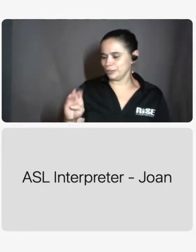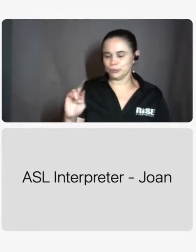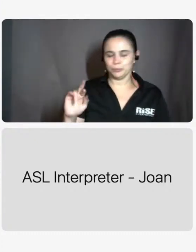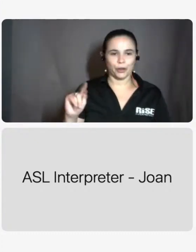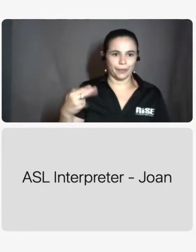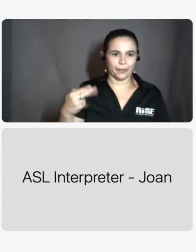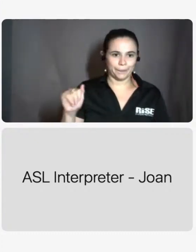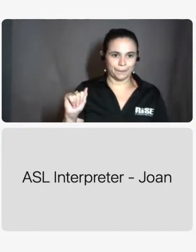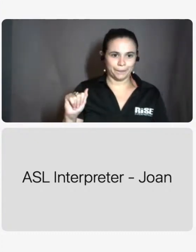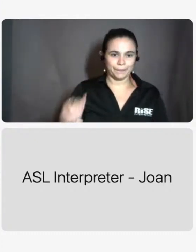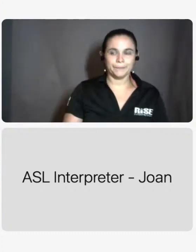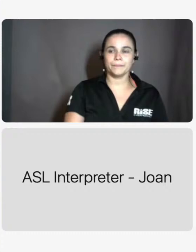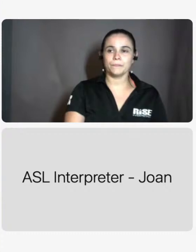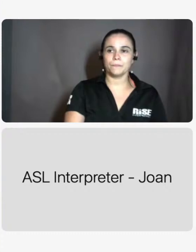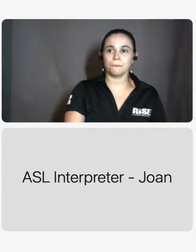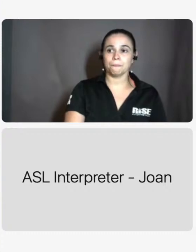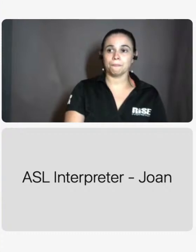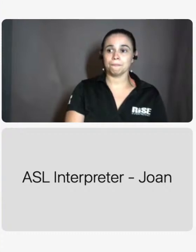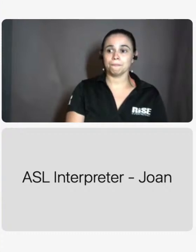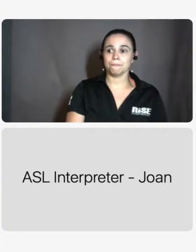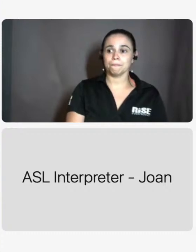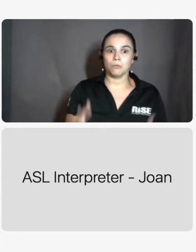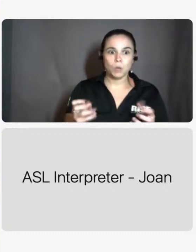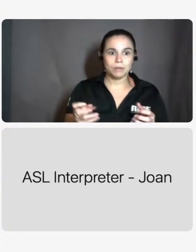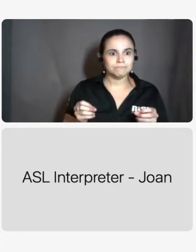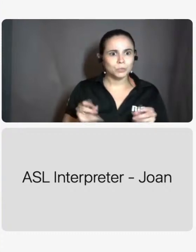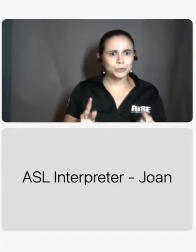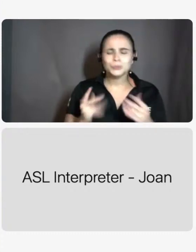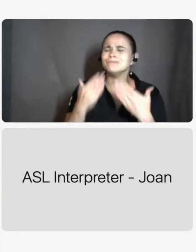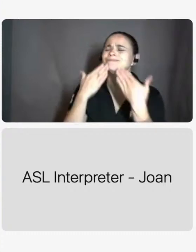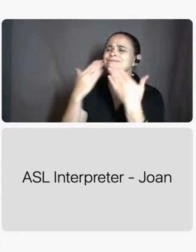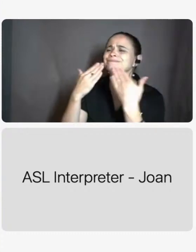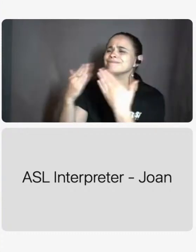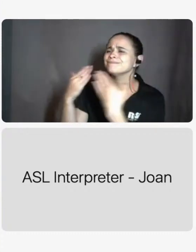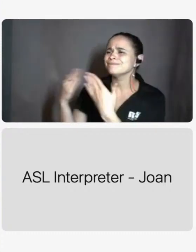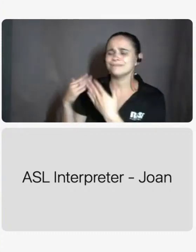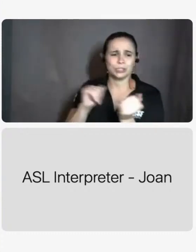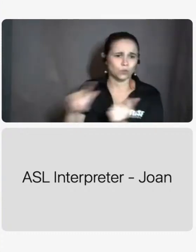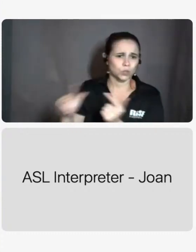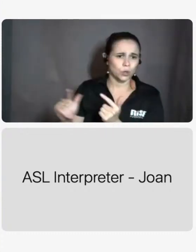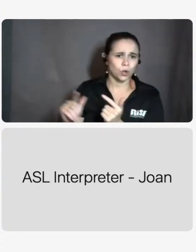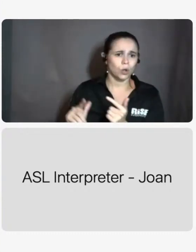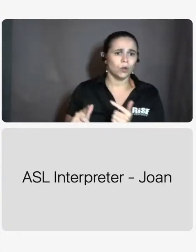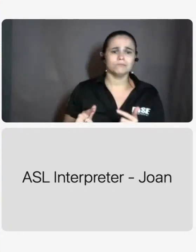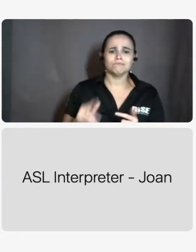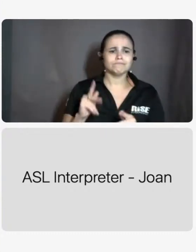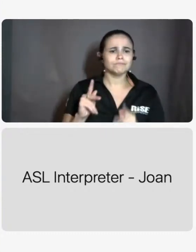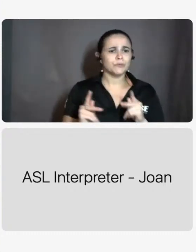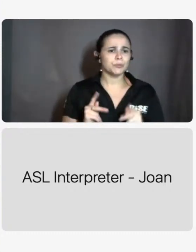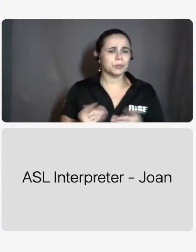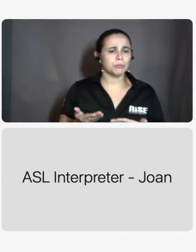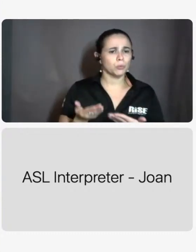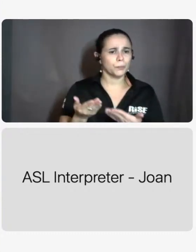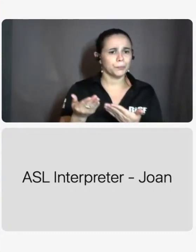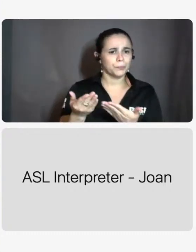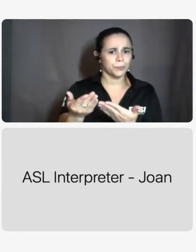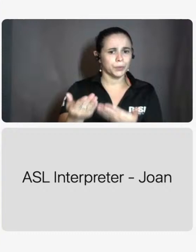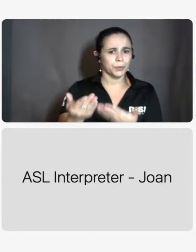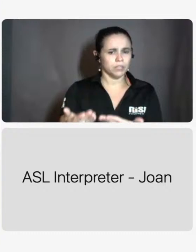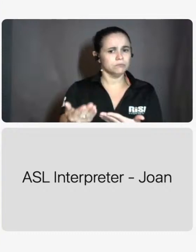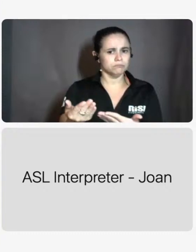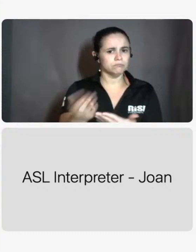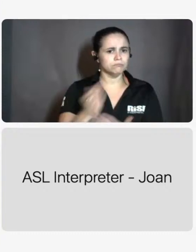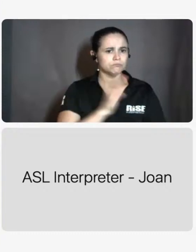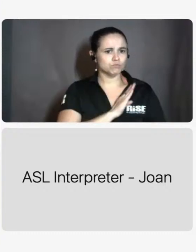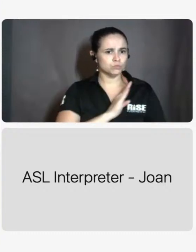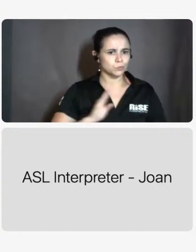opportunity to thank you, gentlemen, and all those who provided the board with all the information in order for us